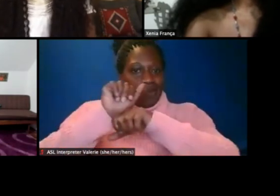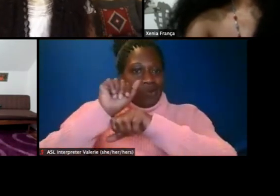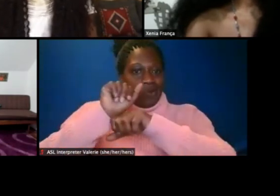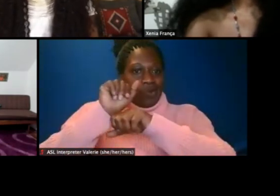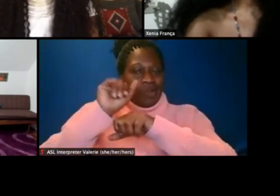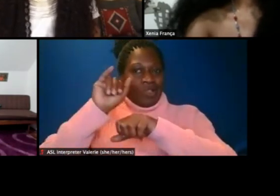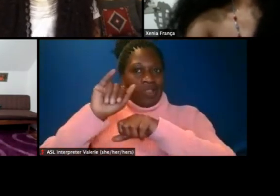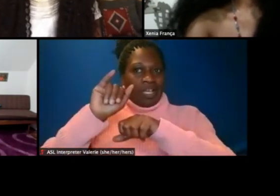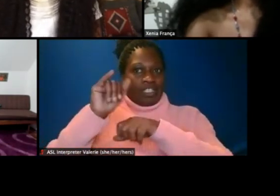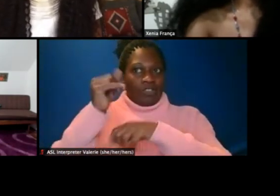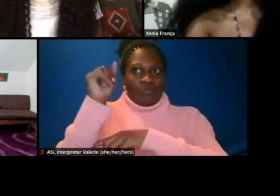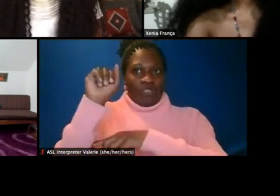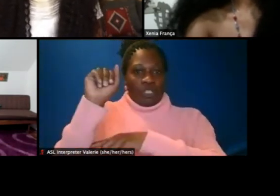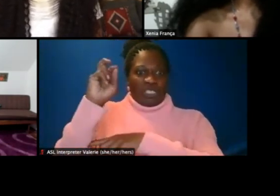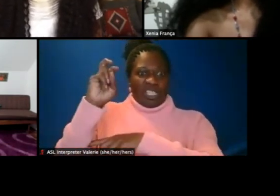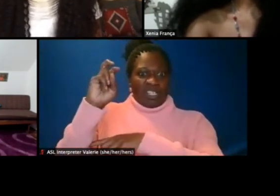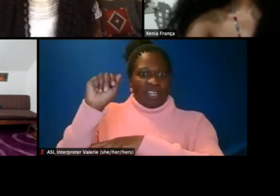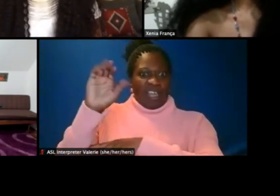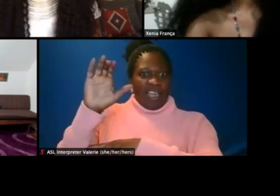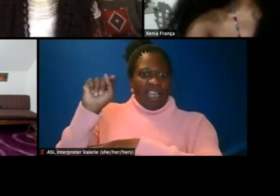a revolutionary act